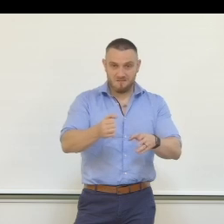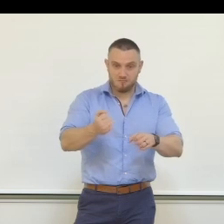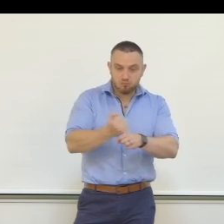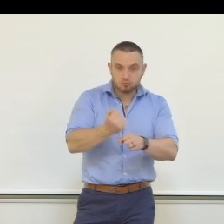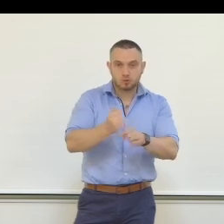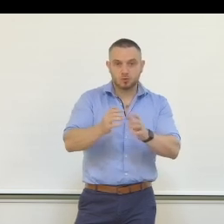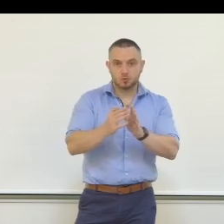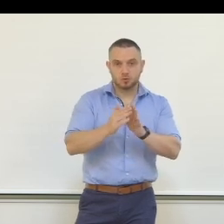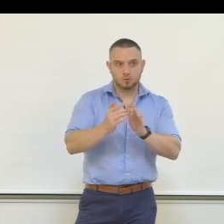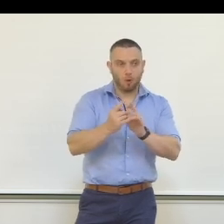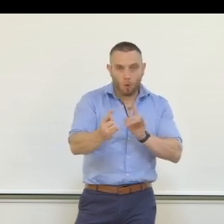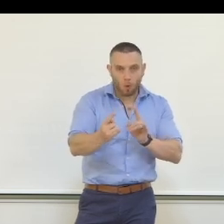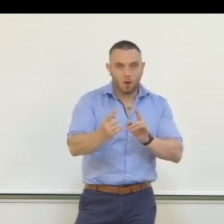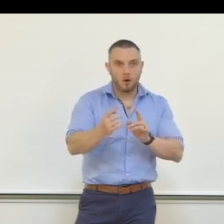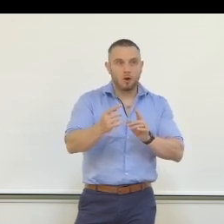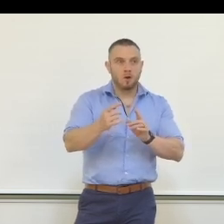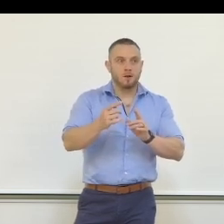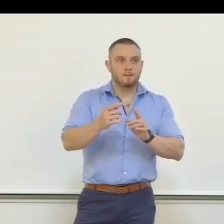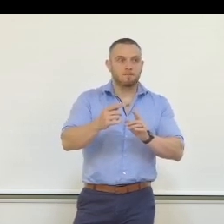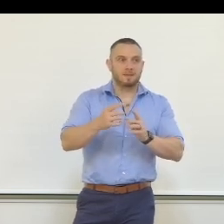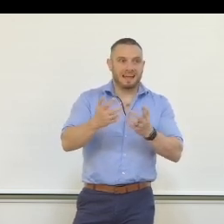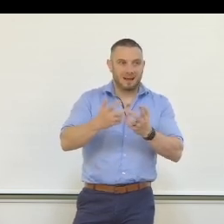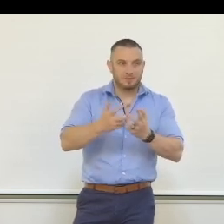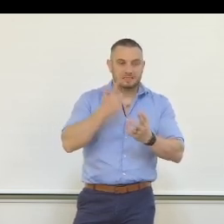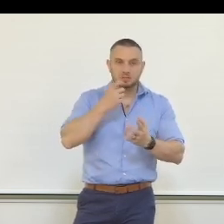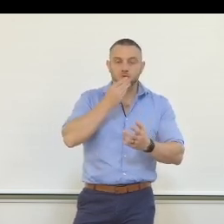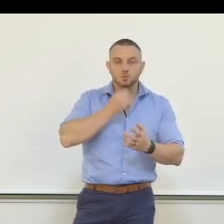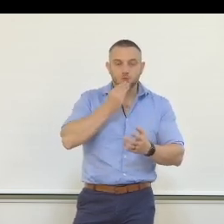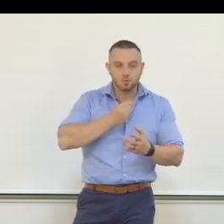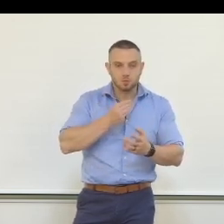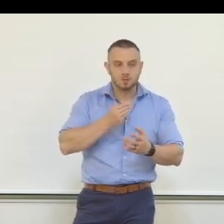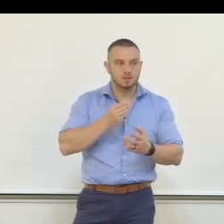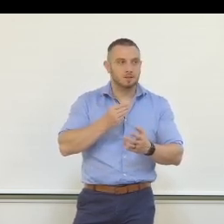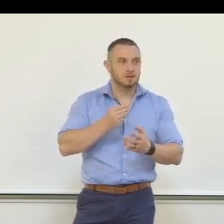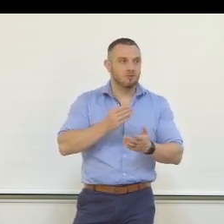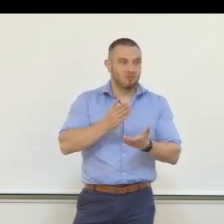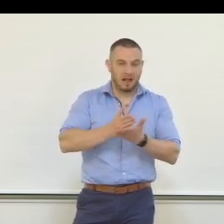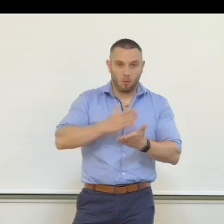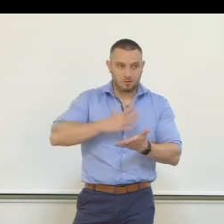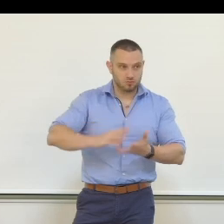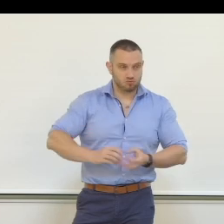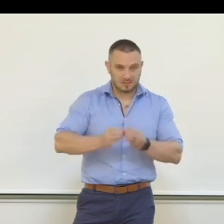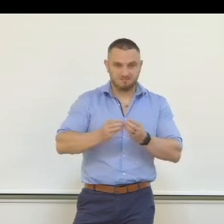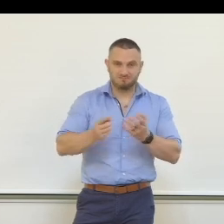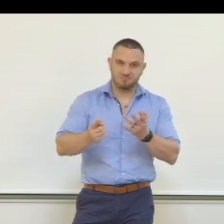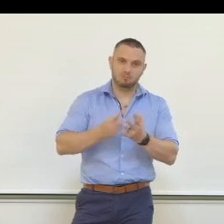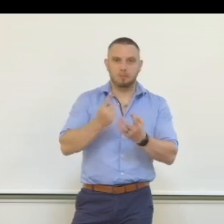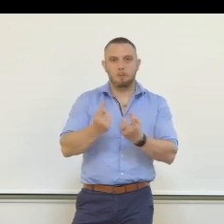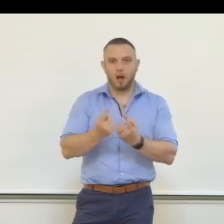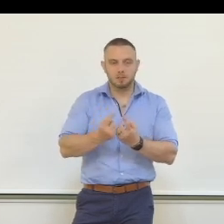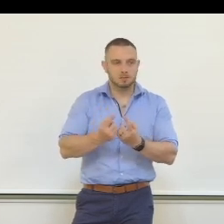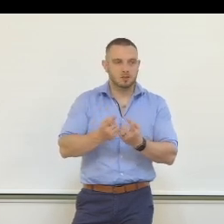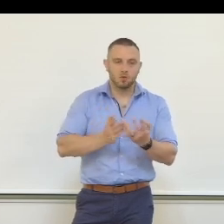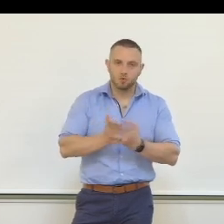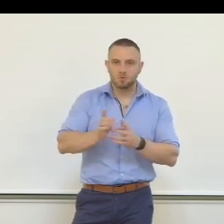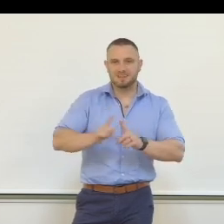or at least some sort of control room, and a way to switch between these two, and to really produce spare parts under